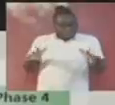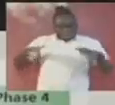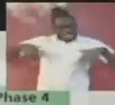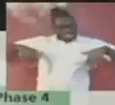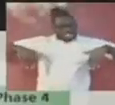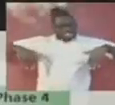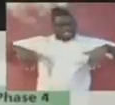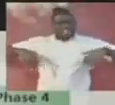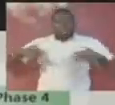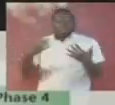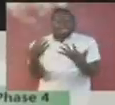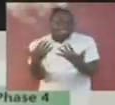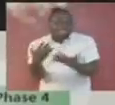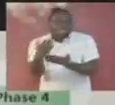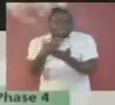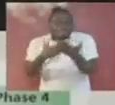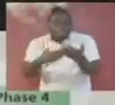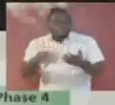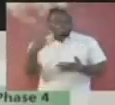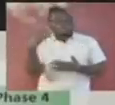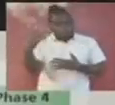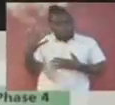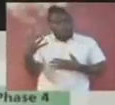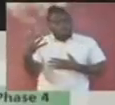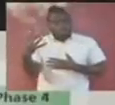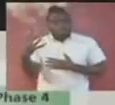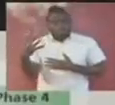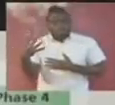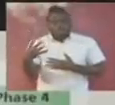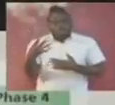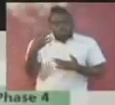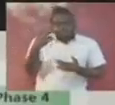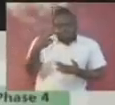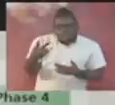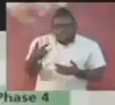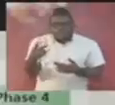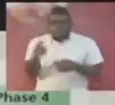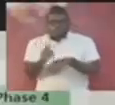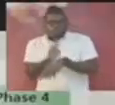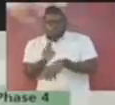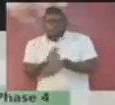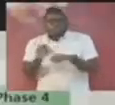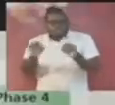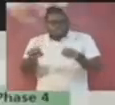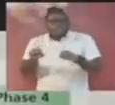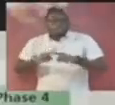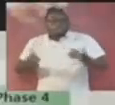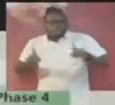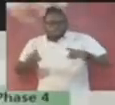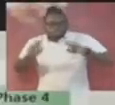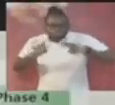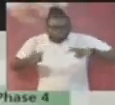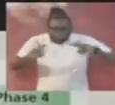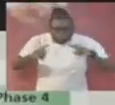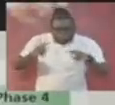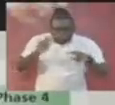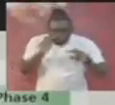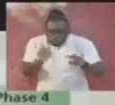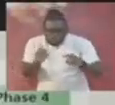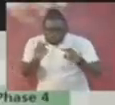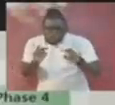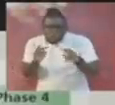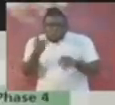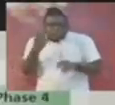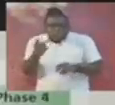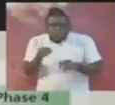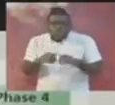are continued, AEFIs are monitored, and it is just to ensure that the vaccine continues